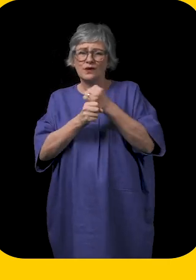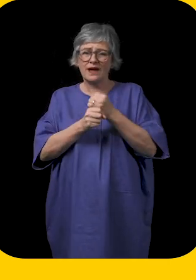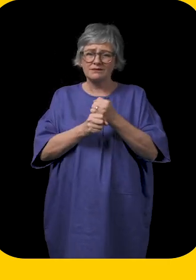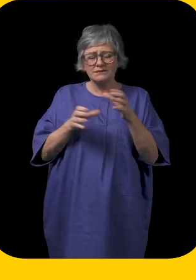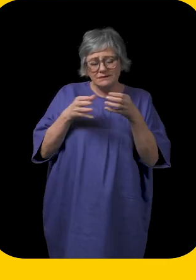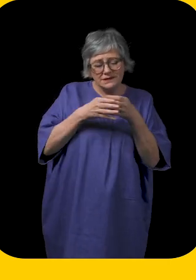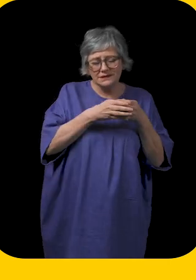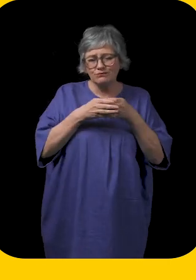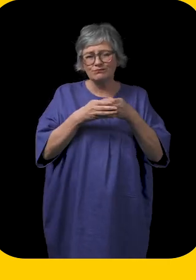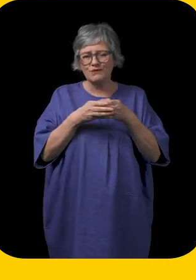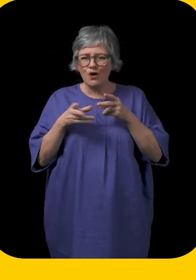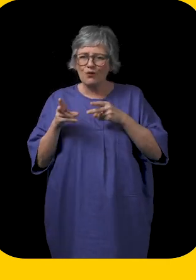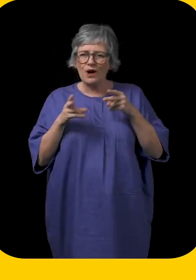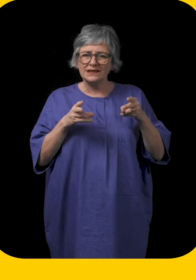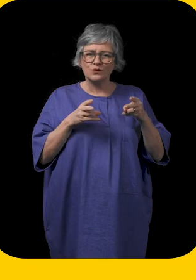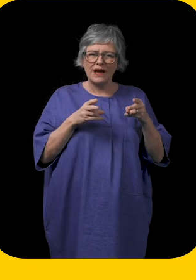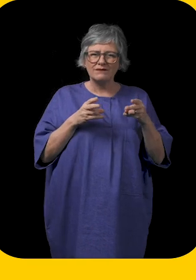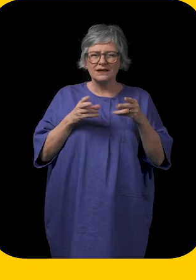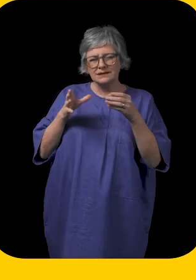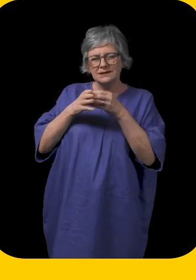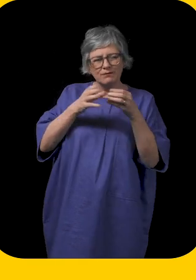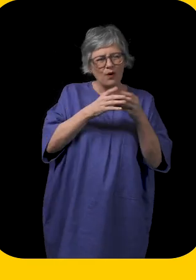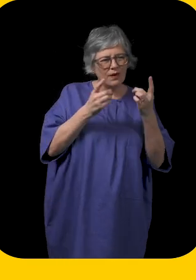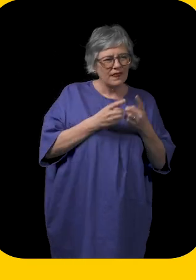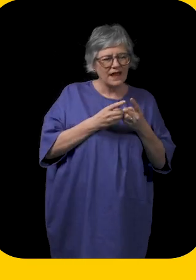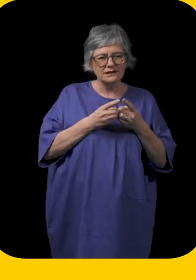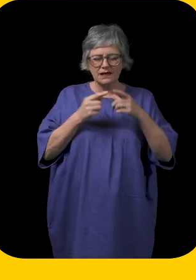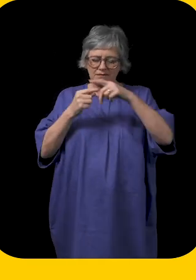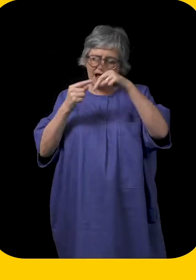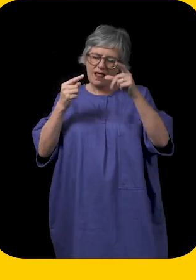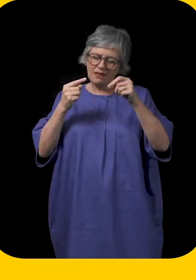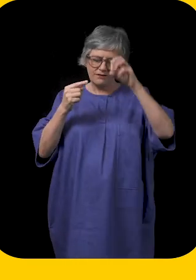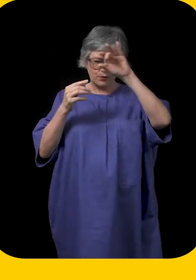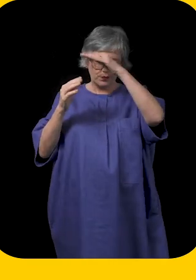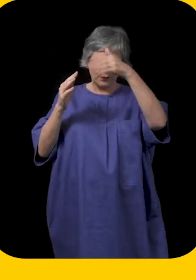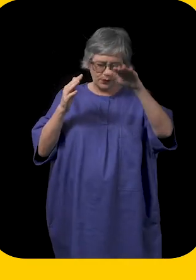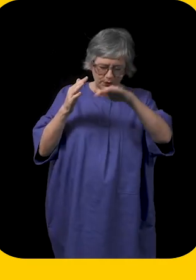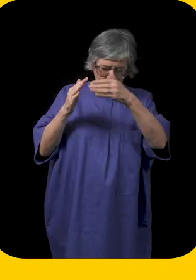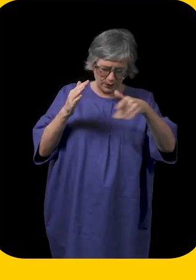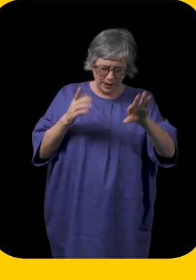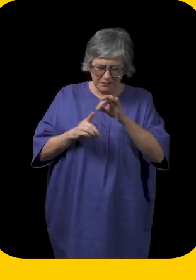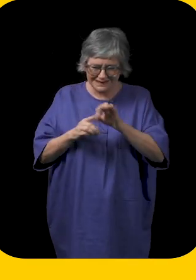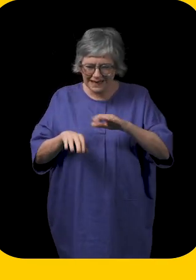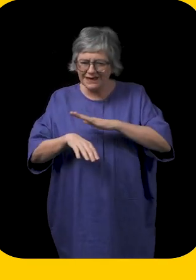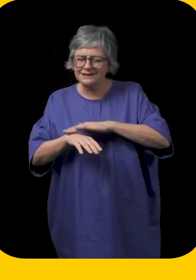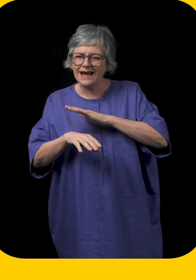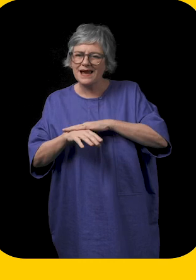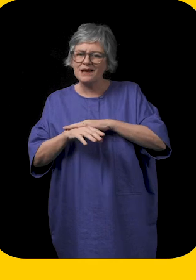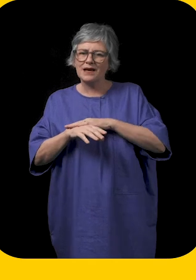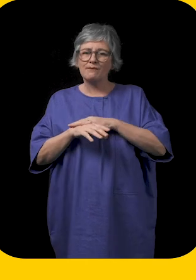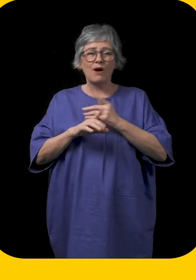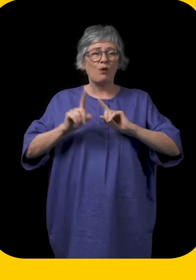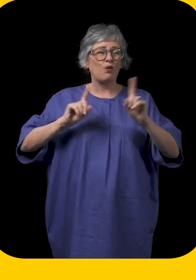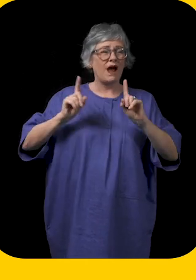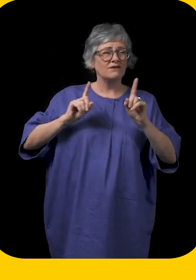think we all do in our own small ways, you know. I think we all have these little things, you know, whether it's like a leaf falling to the ground